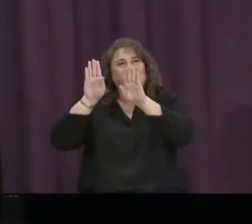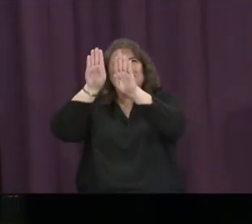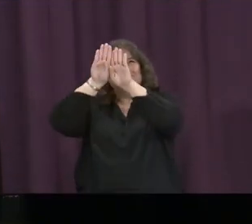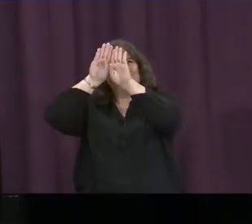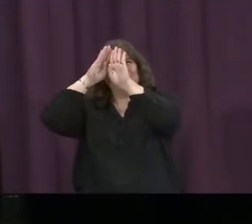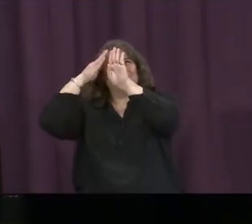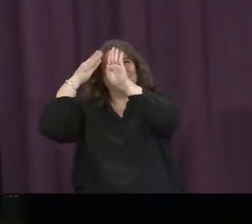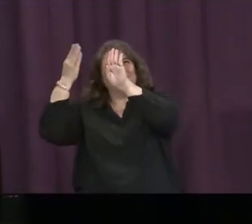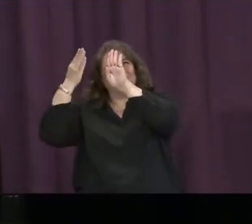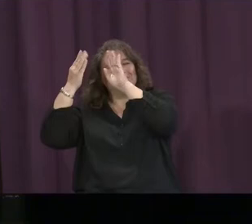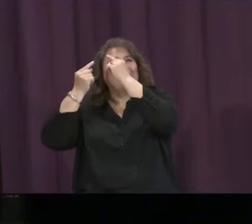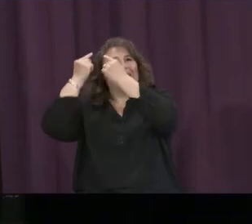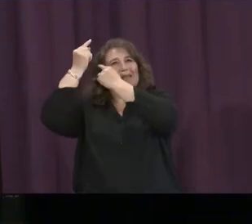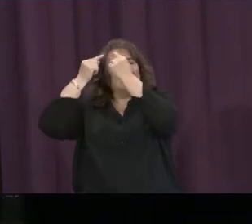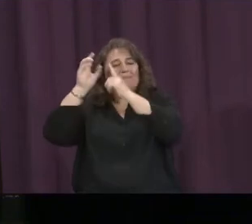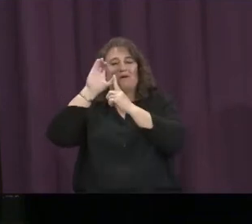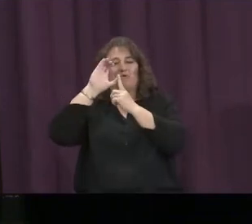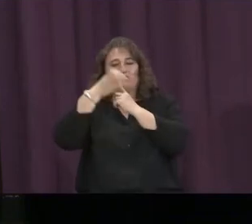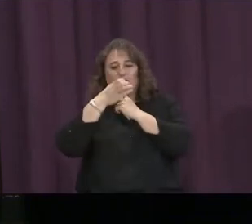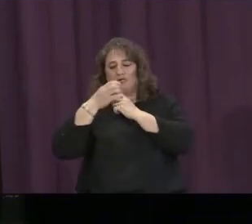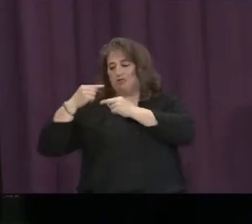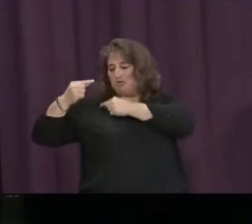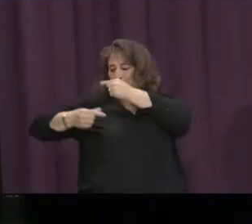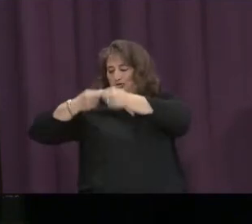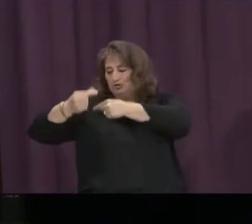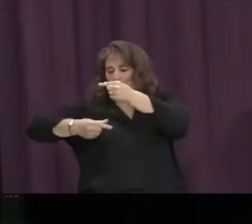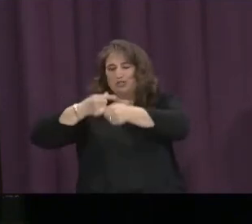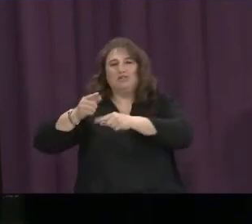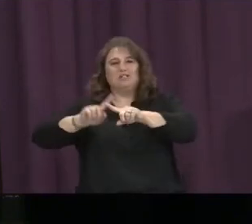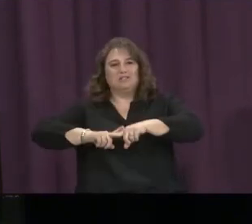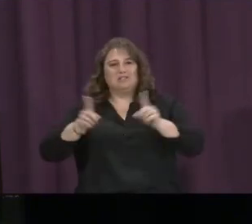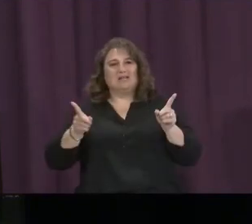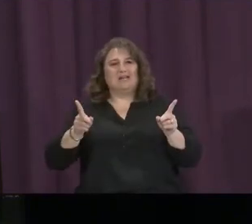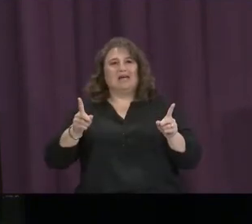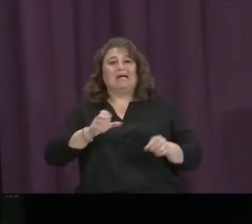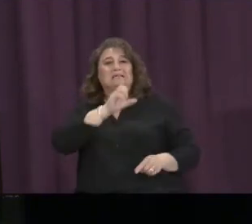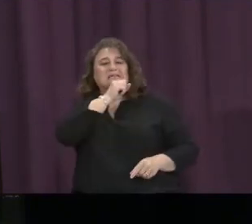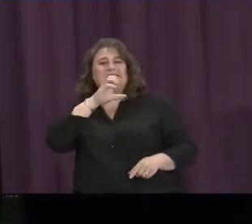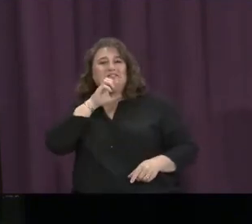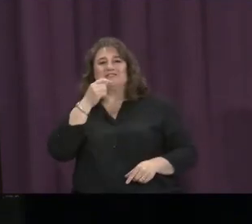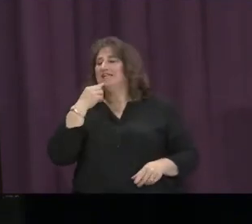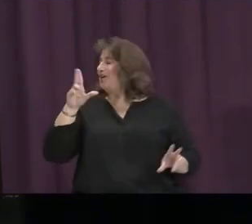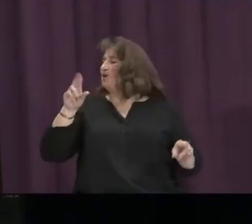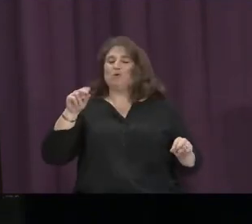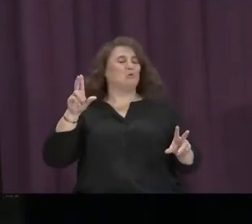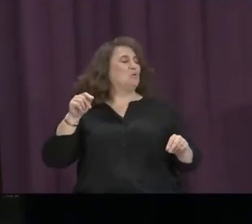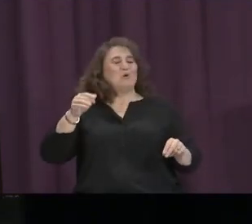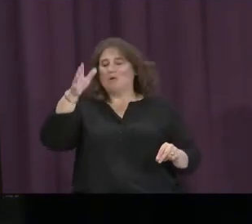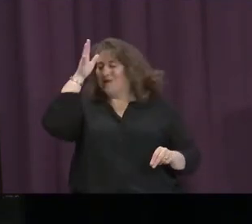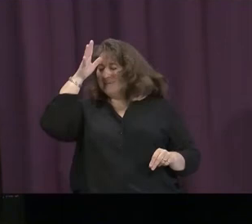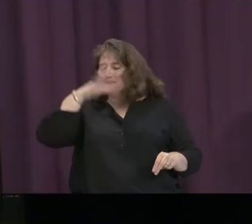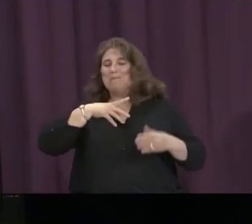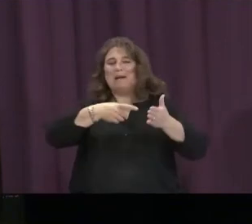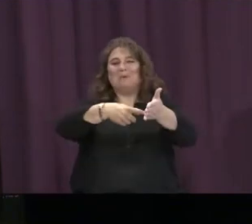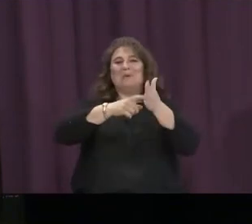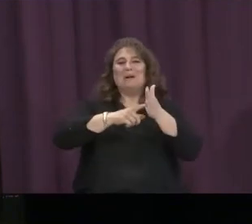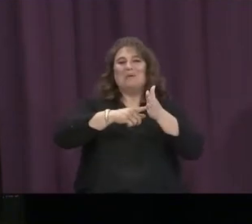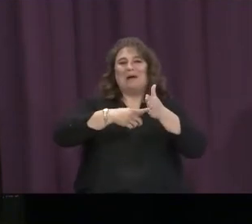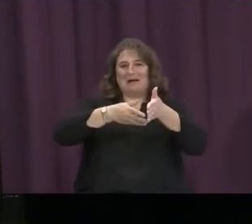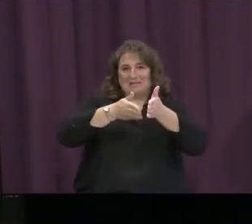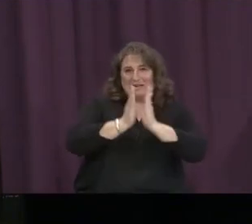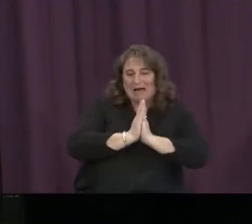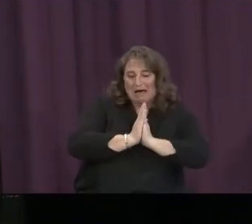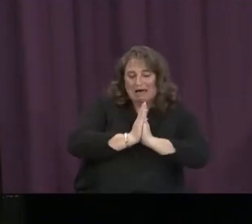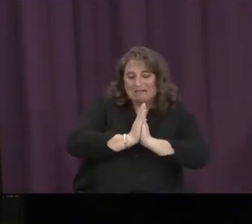culture and, and generational differences. Because somebody in the older generation say, ah, no way. He better, he better ask you.